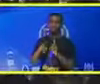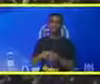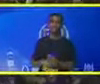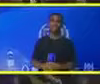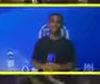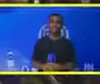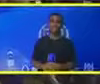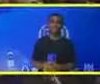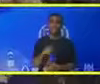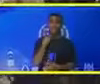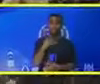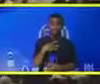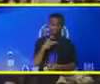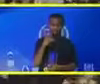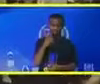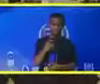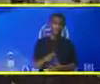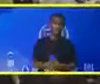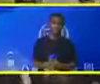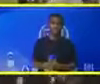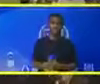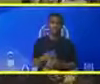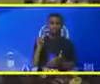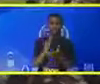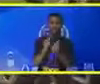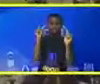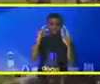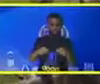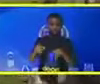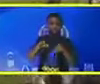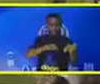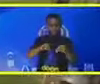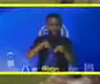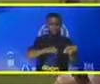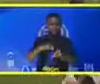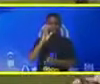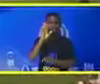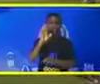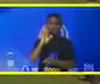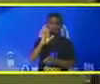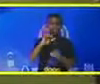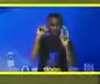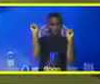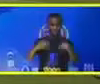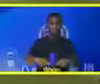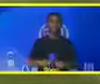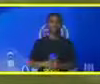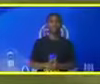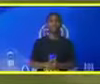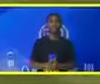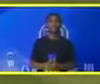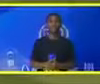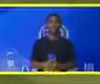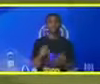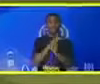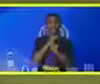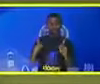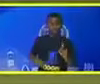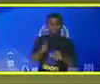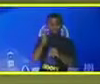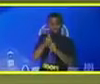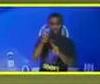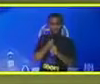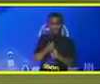Who likes you? That is what can define your possibility. Watch this. The king hates